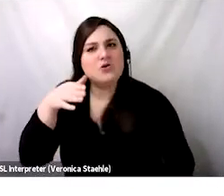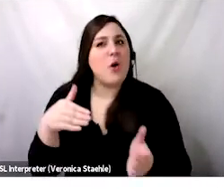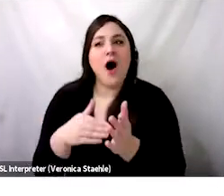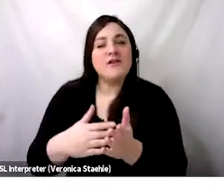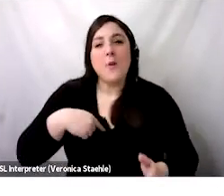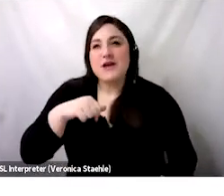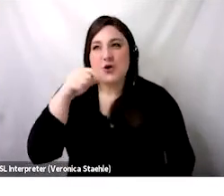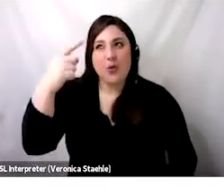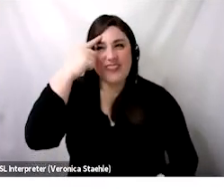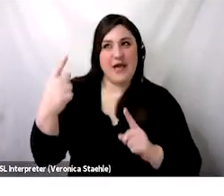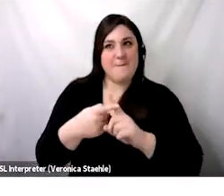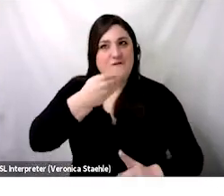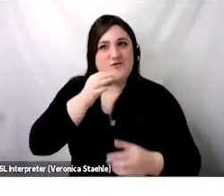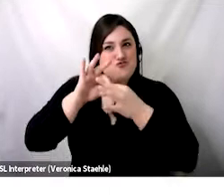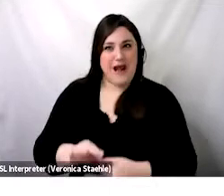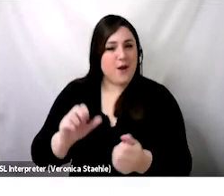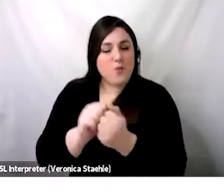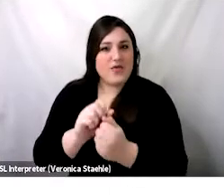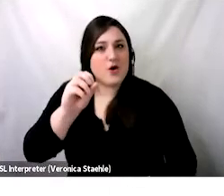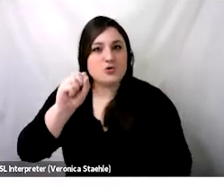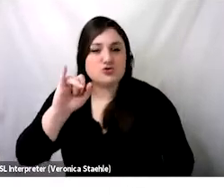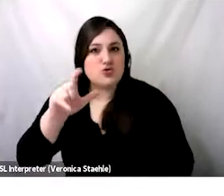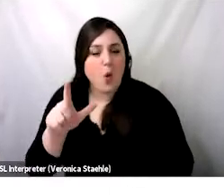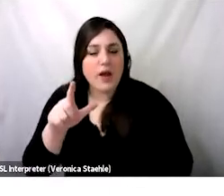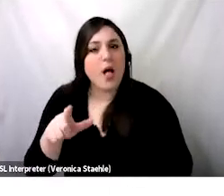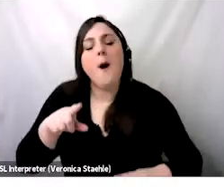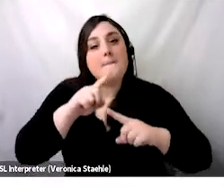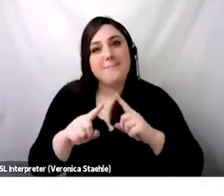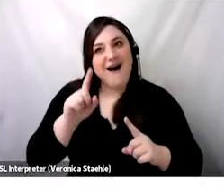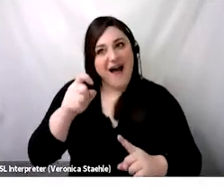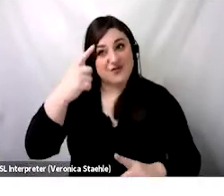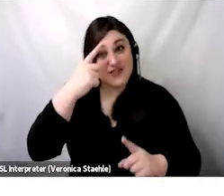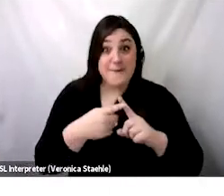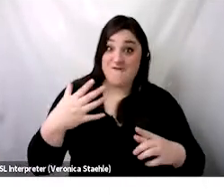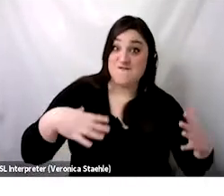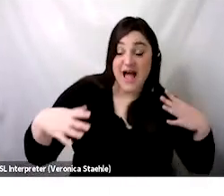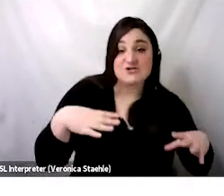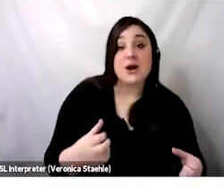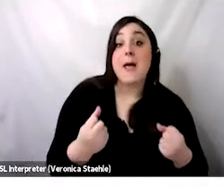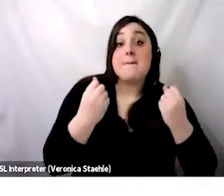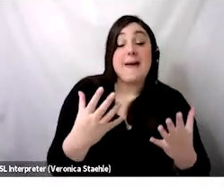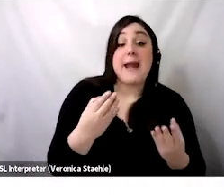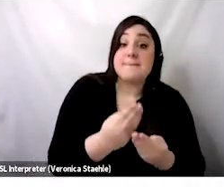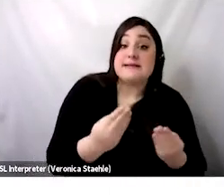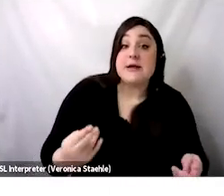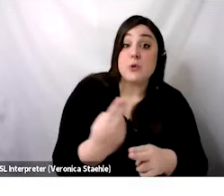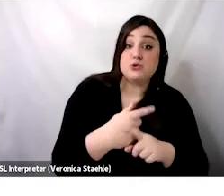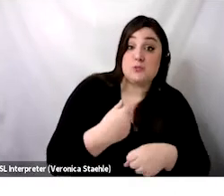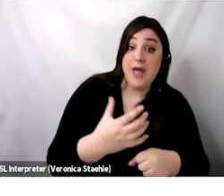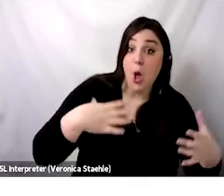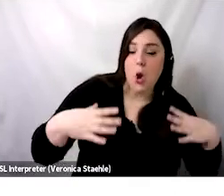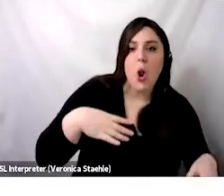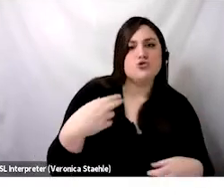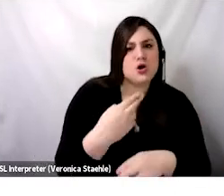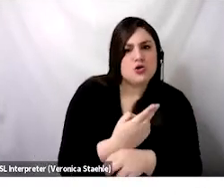Yet some of the leading textile fabrics are plant-based, like cotton and hemp and bamboo, and of course dyes.